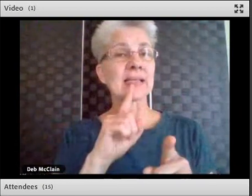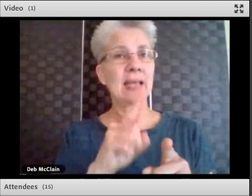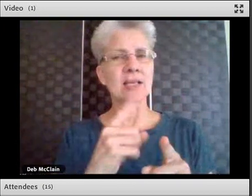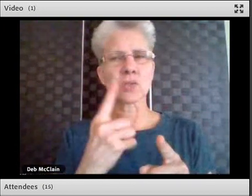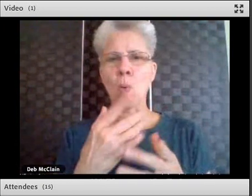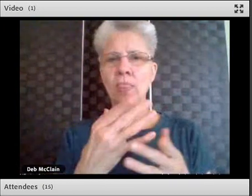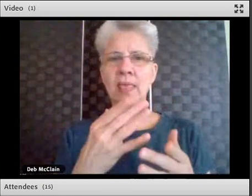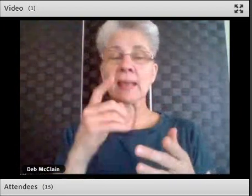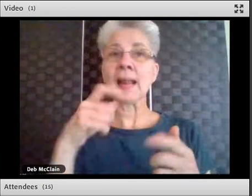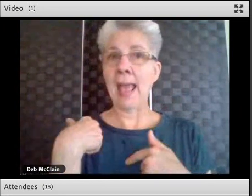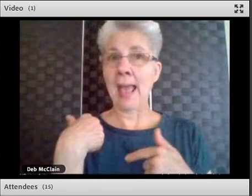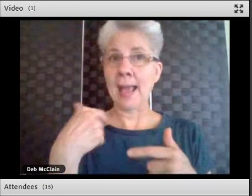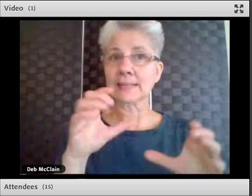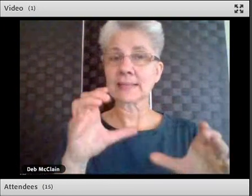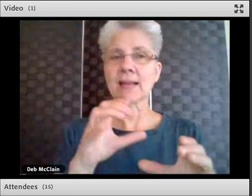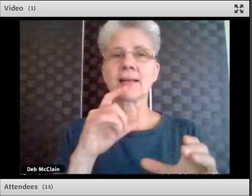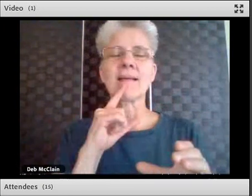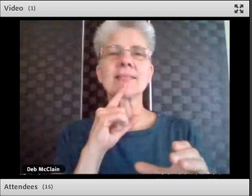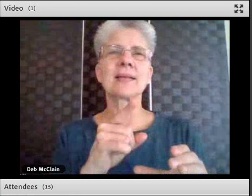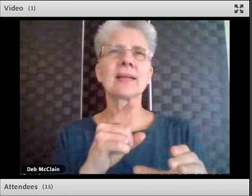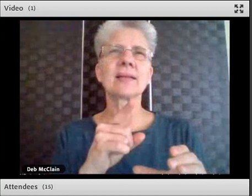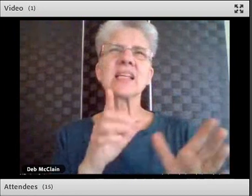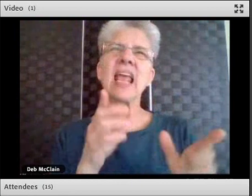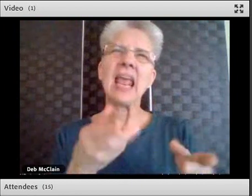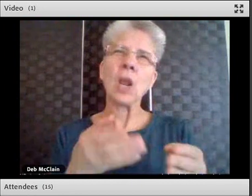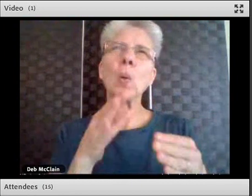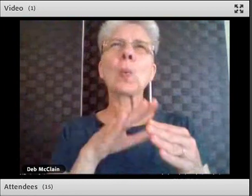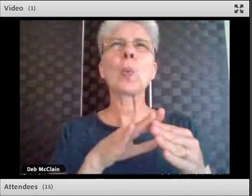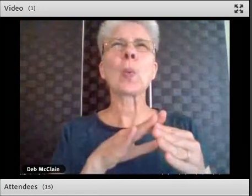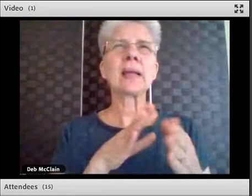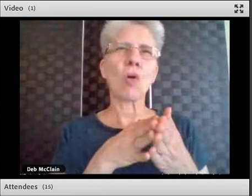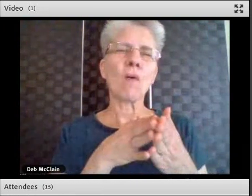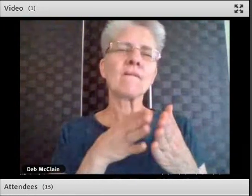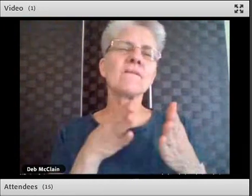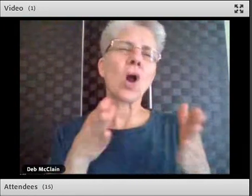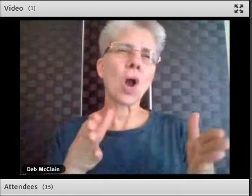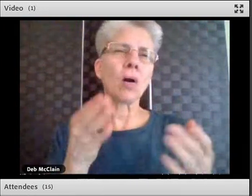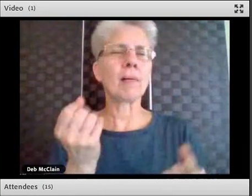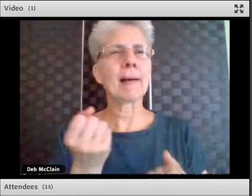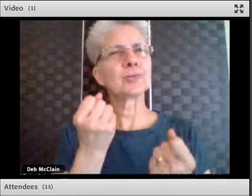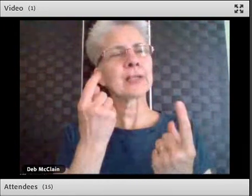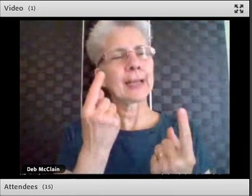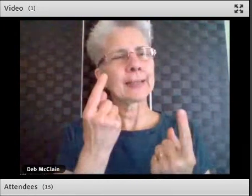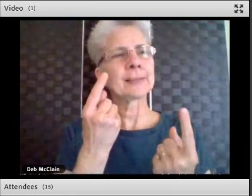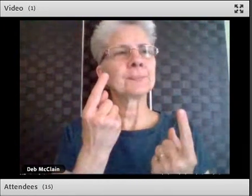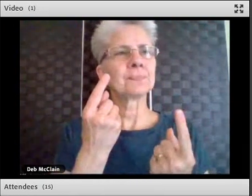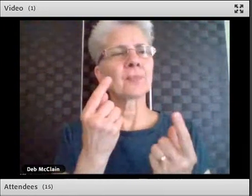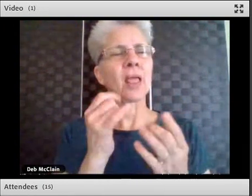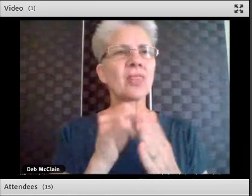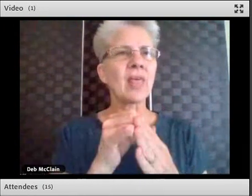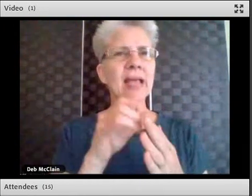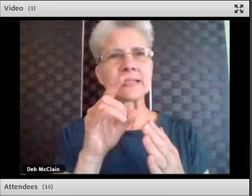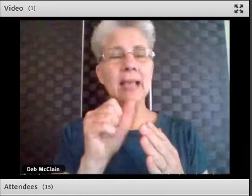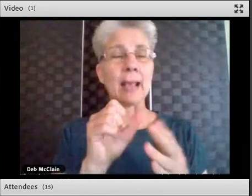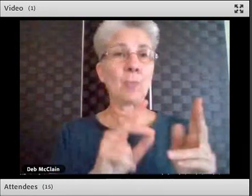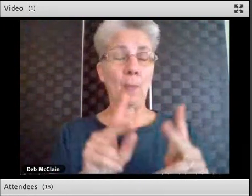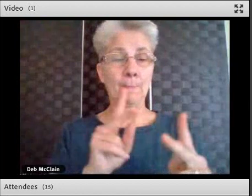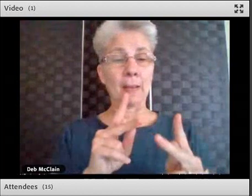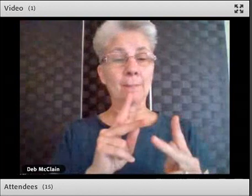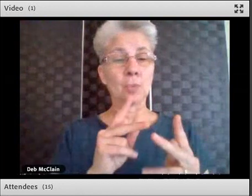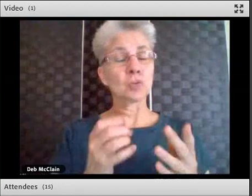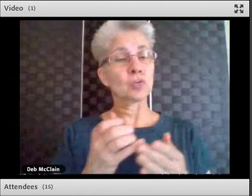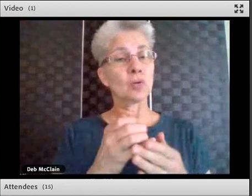thing that it has done is it has increased overall the understanding that disabled people